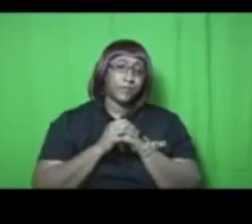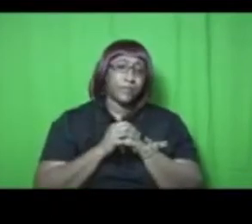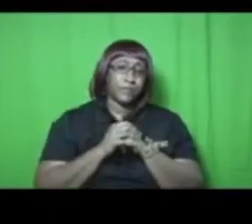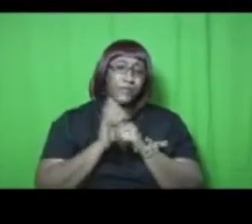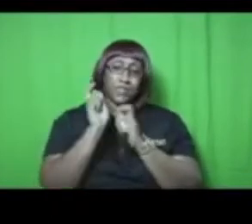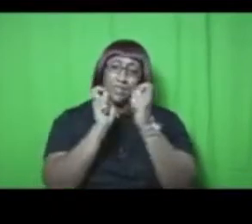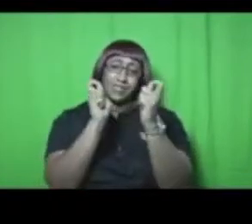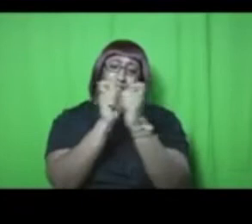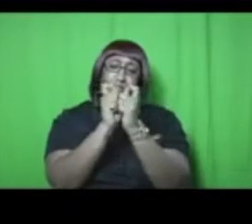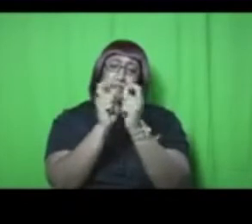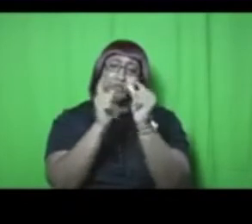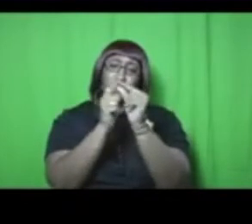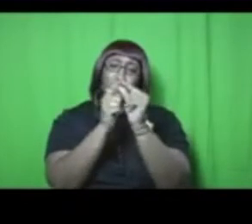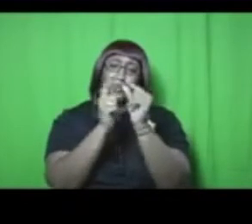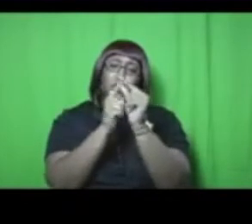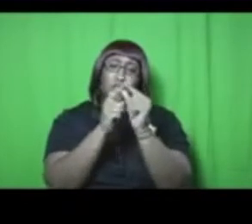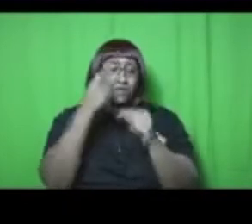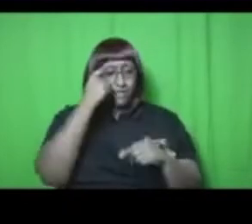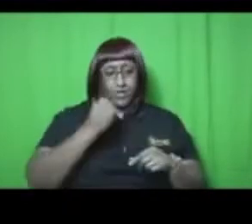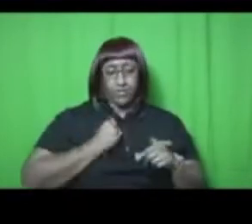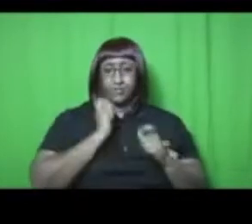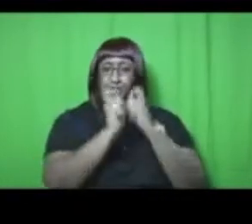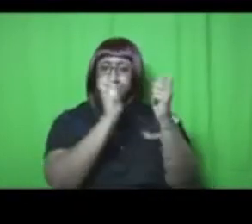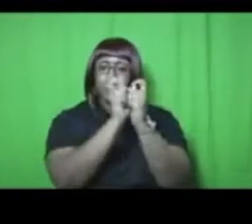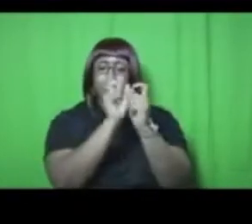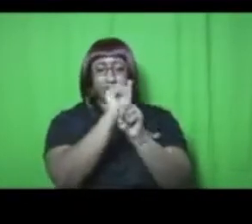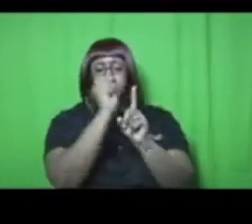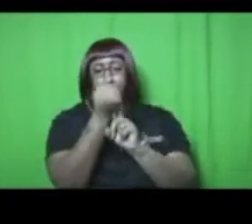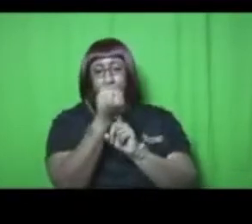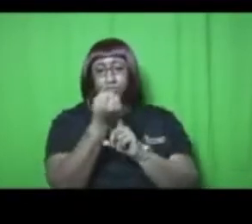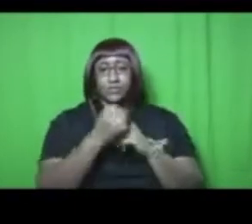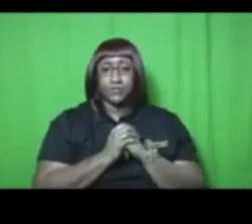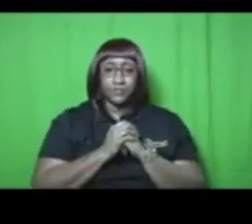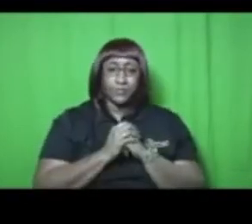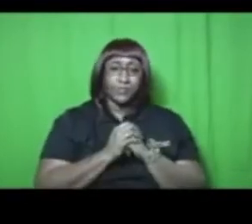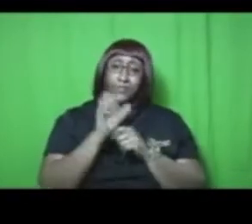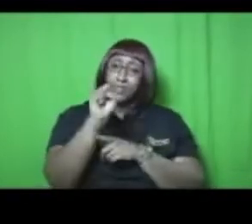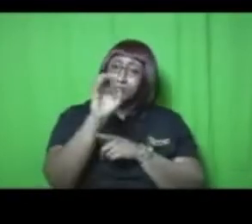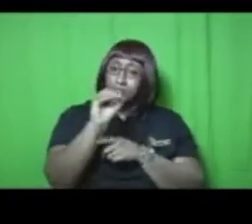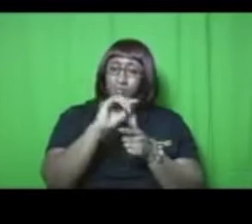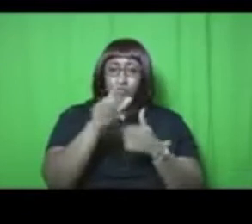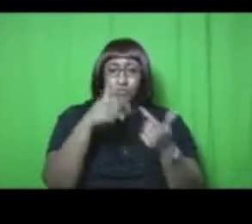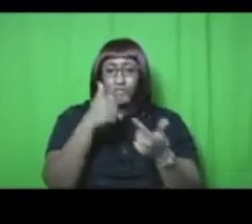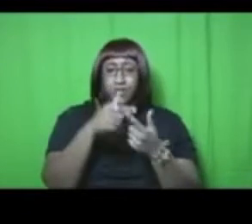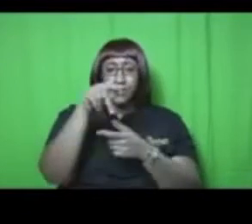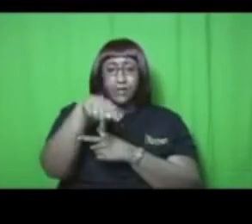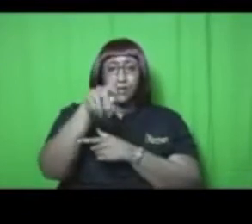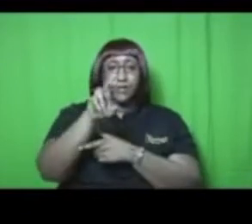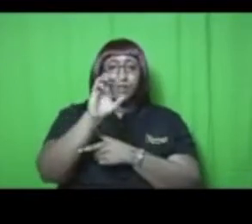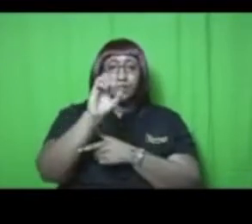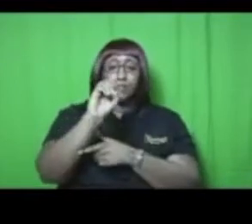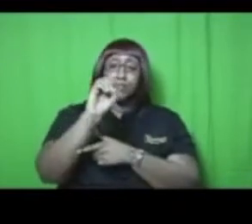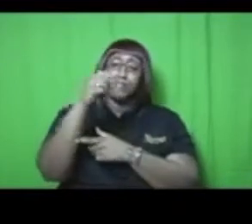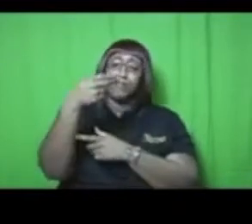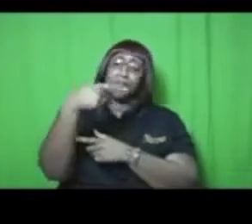the specific word for his specific situation. And so when a prophet comes, God is going to send them